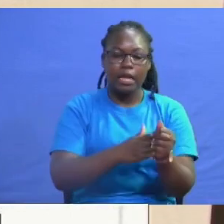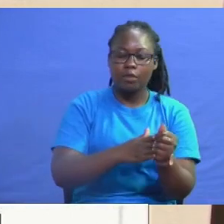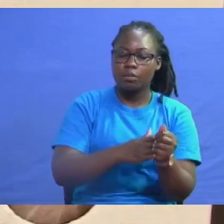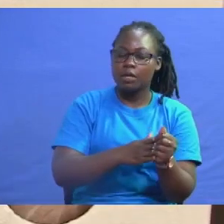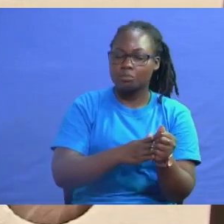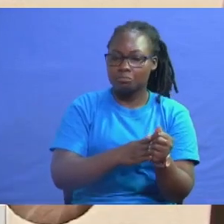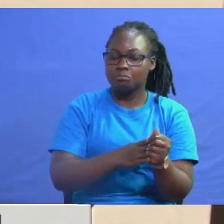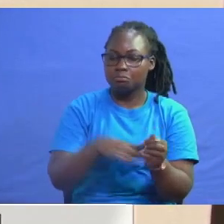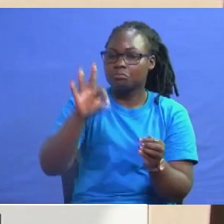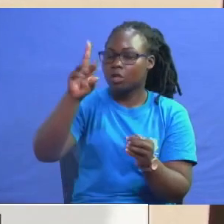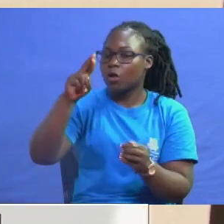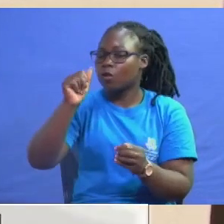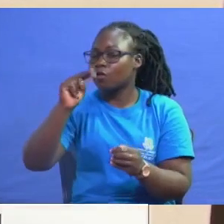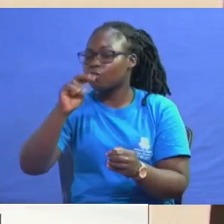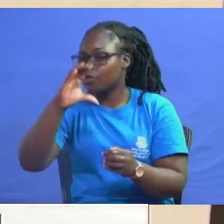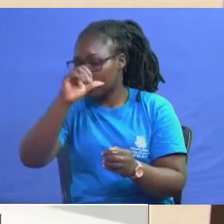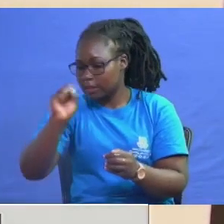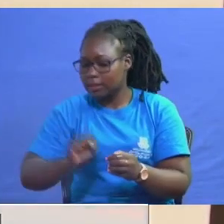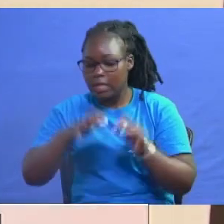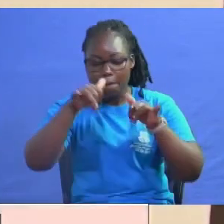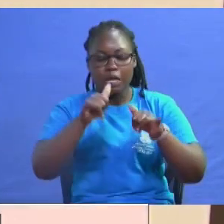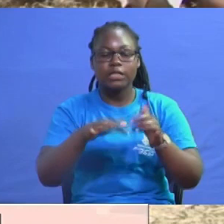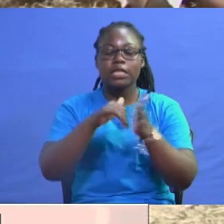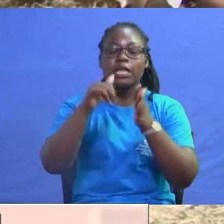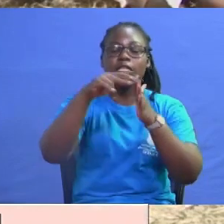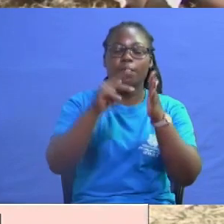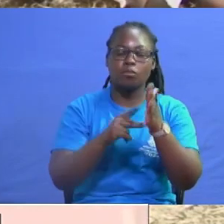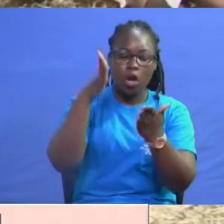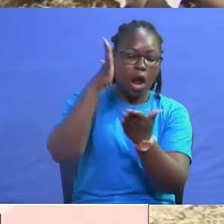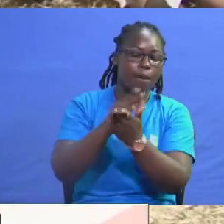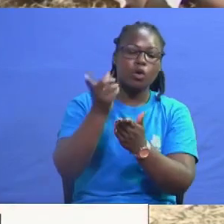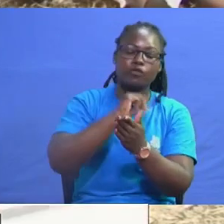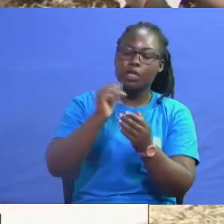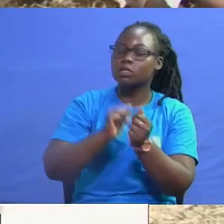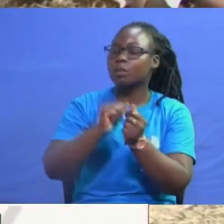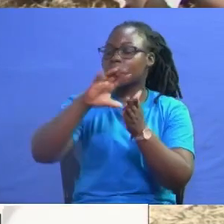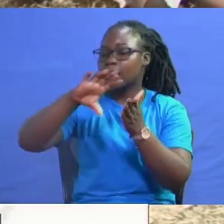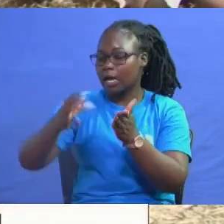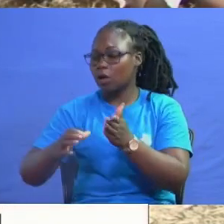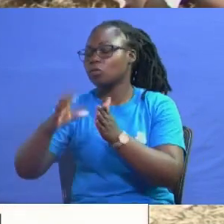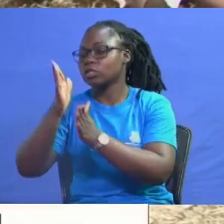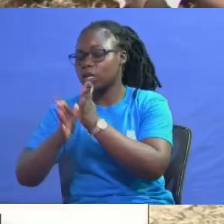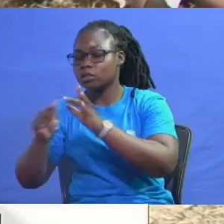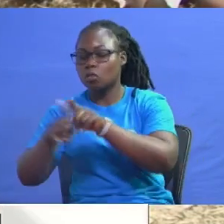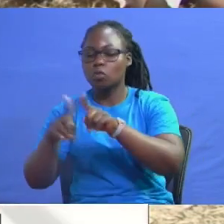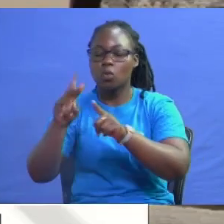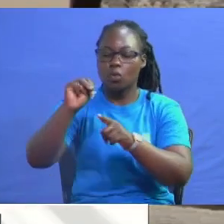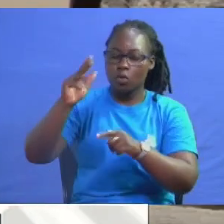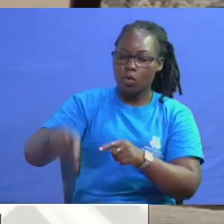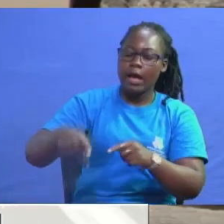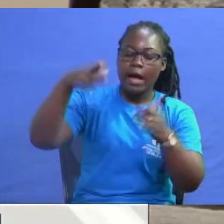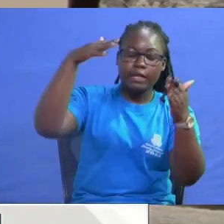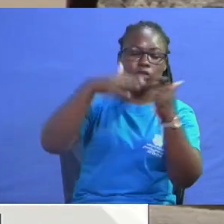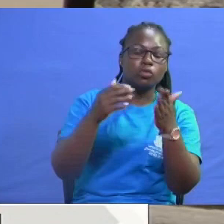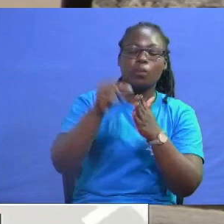MCA Francis Koina maintained that the project was approved by the County Assembly and the MPs should leave the